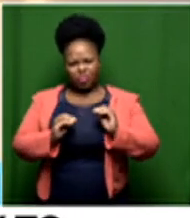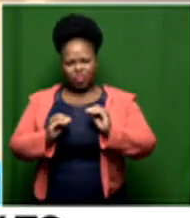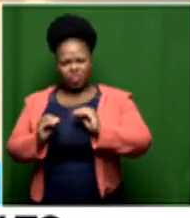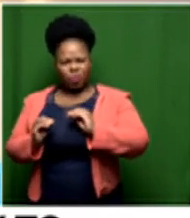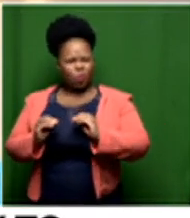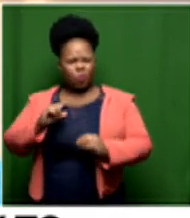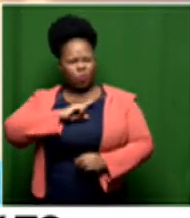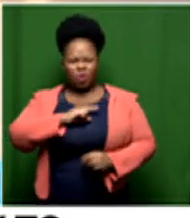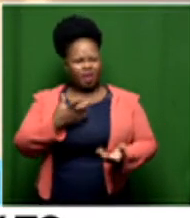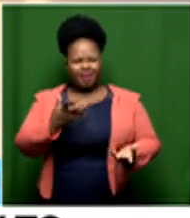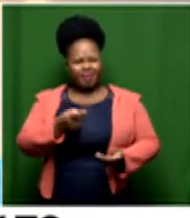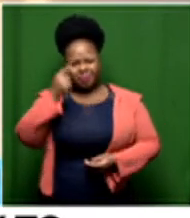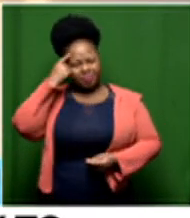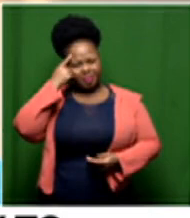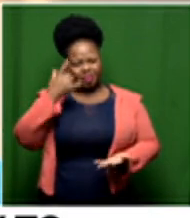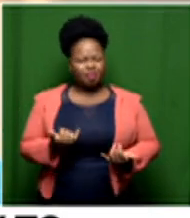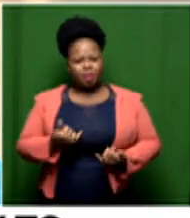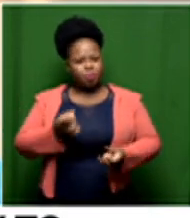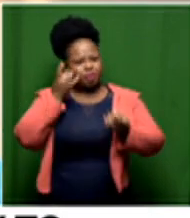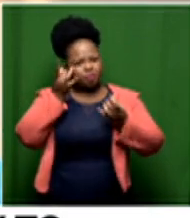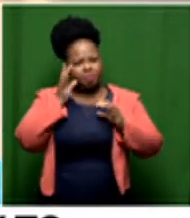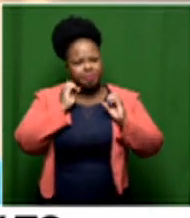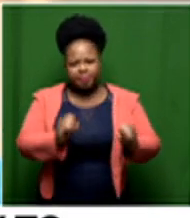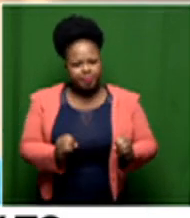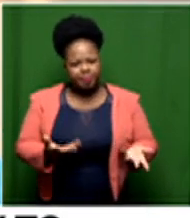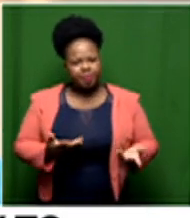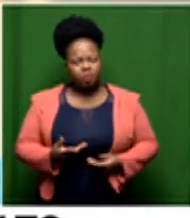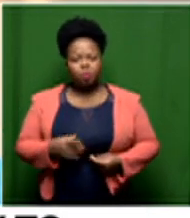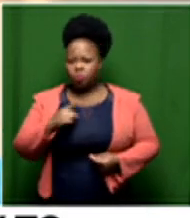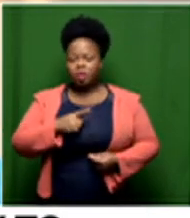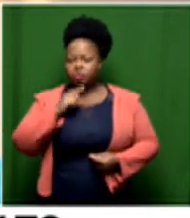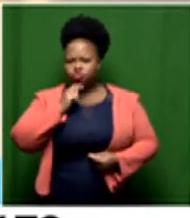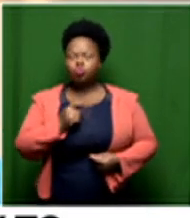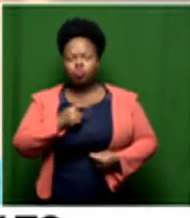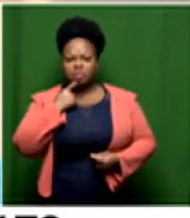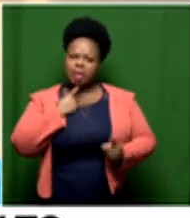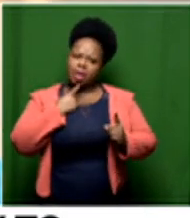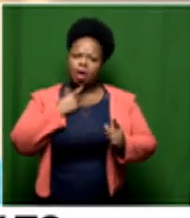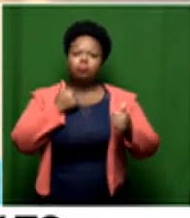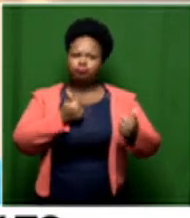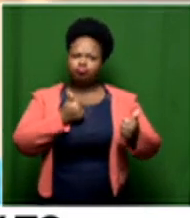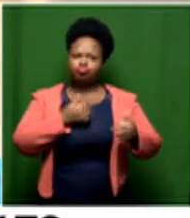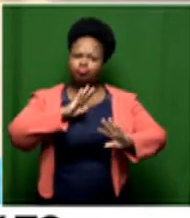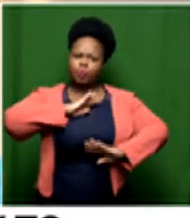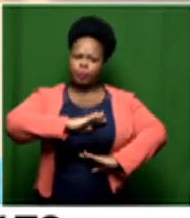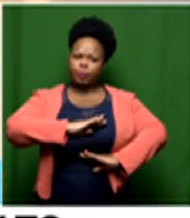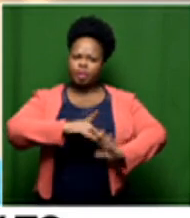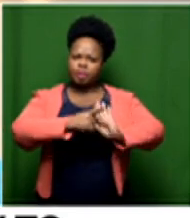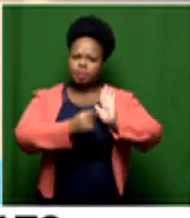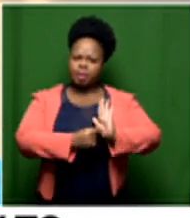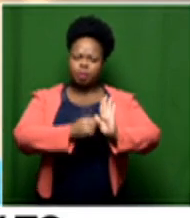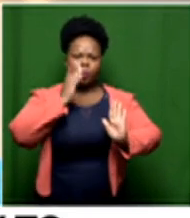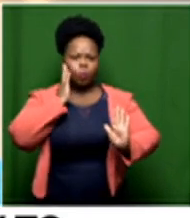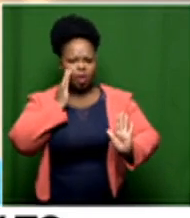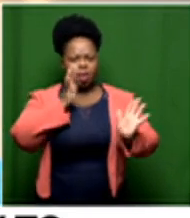think we are not having this information coming out there that we can actually hang on to and say, okay, guys, we're fine. This is the date. This is how it's